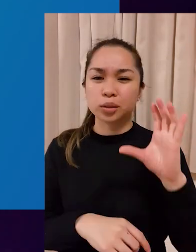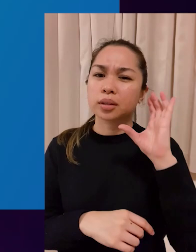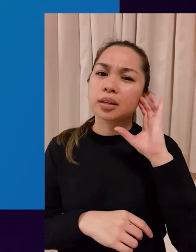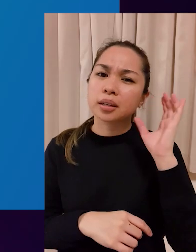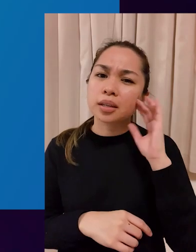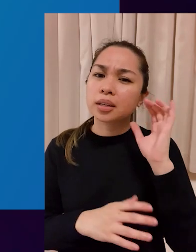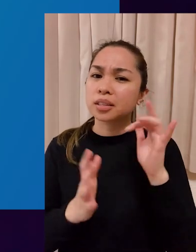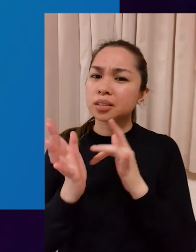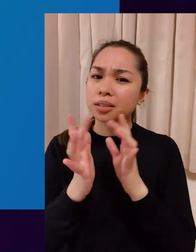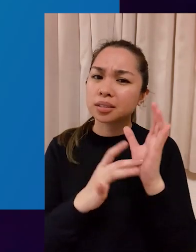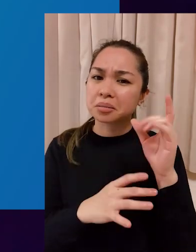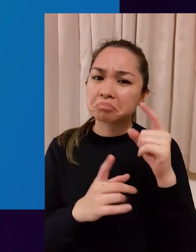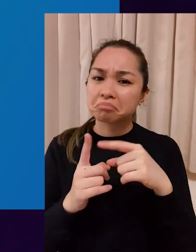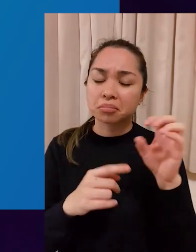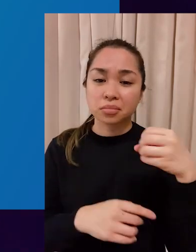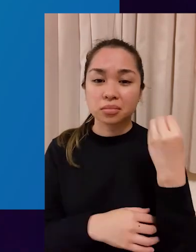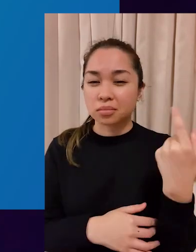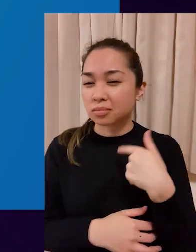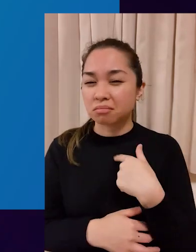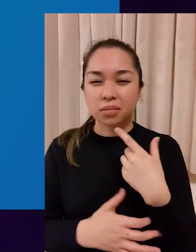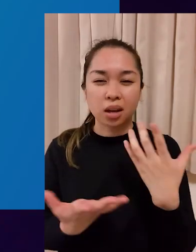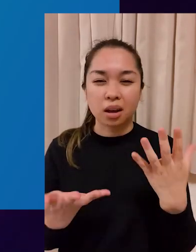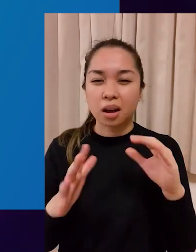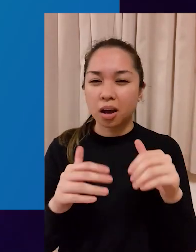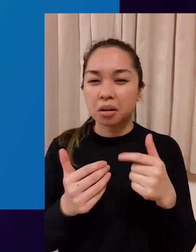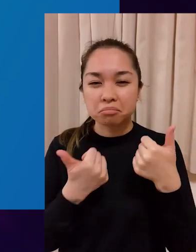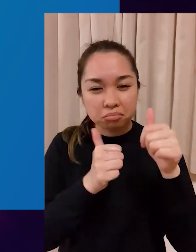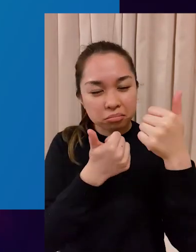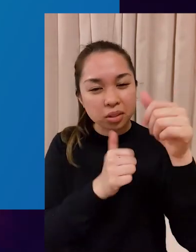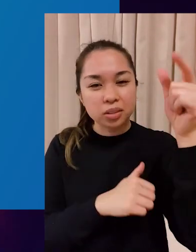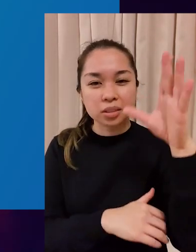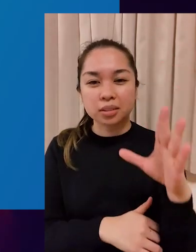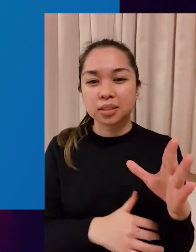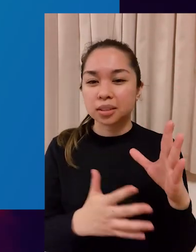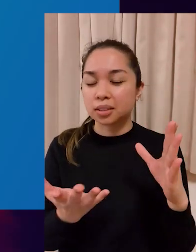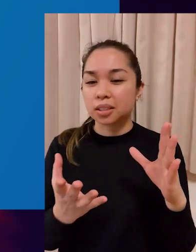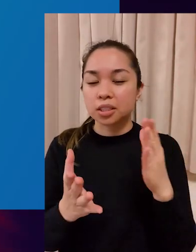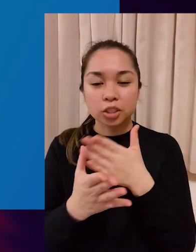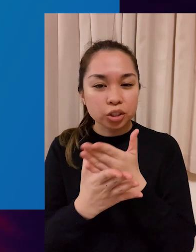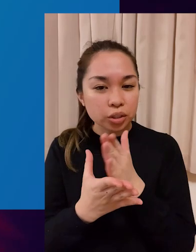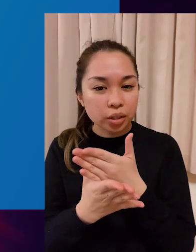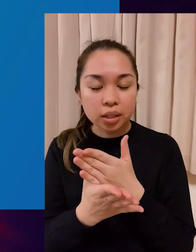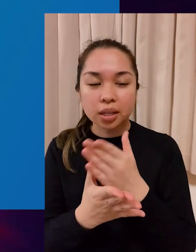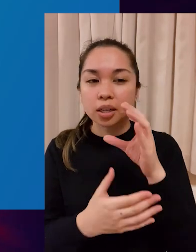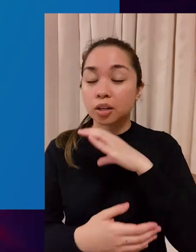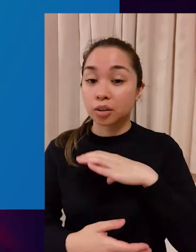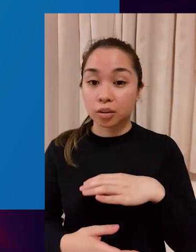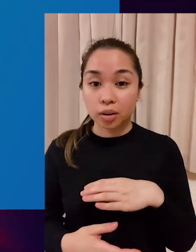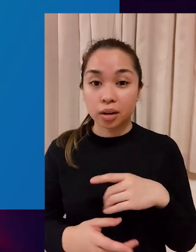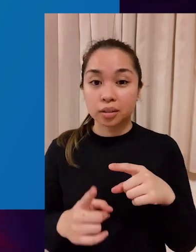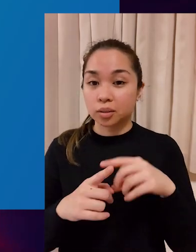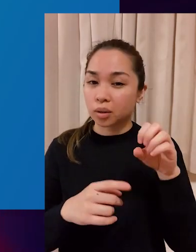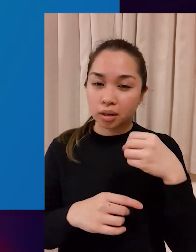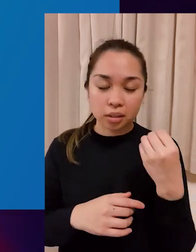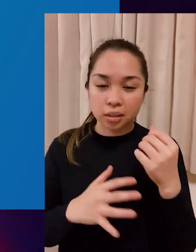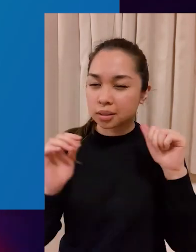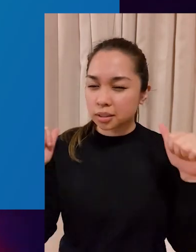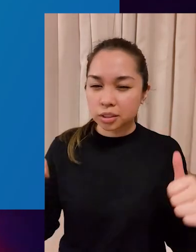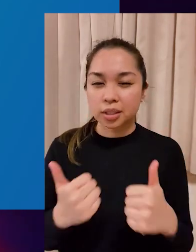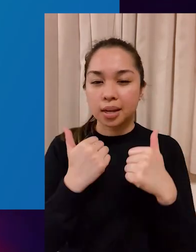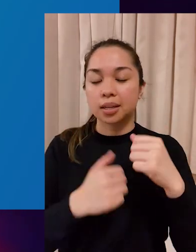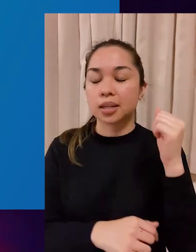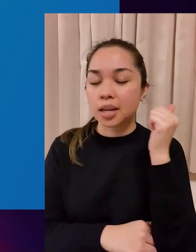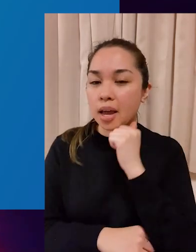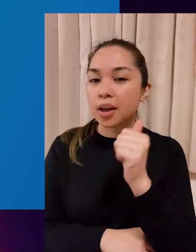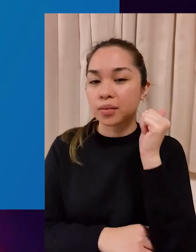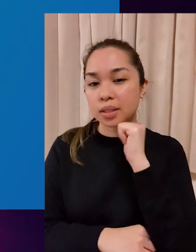share Jesus to others, walk my talk, my faith, share Christ to others, and challenge to get to